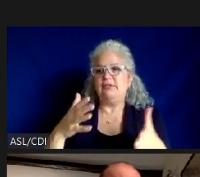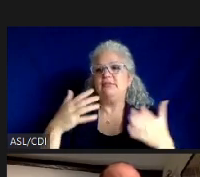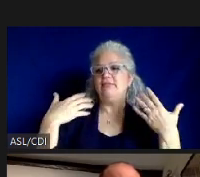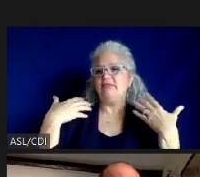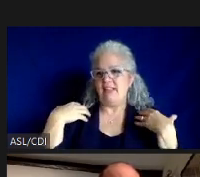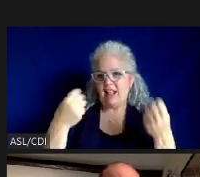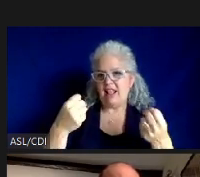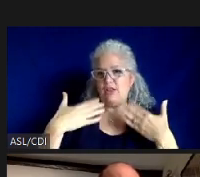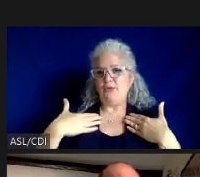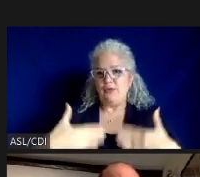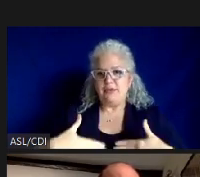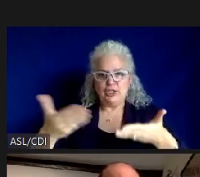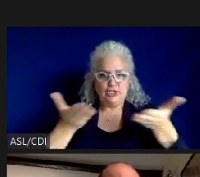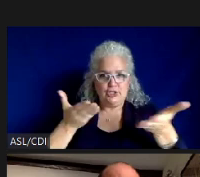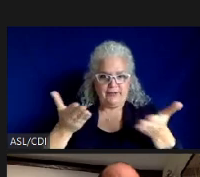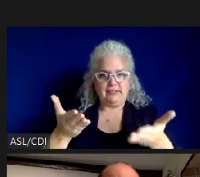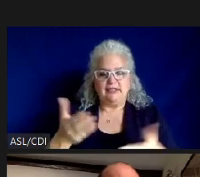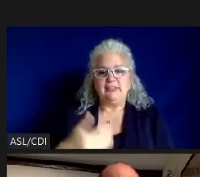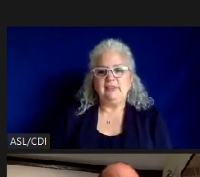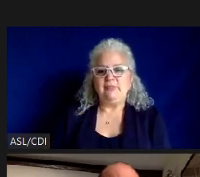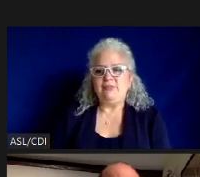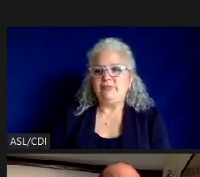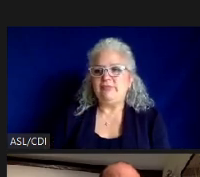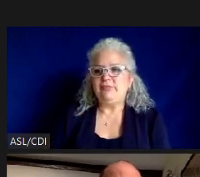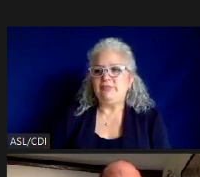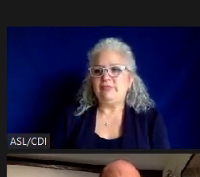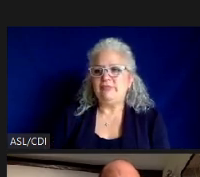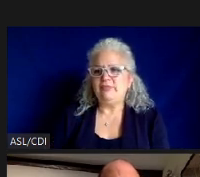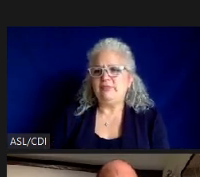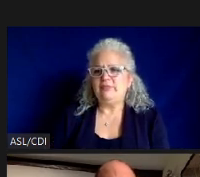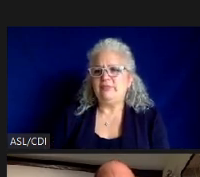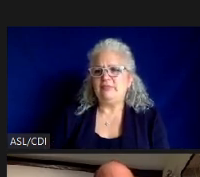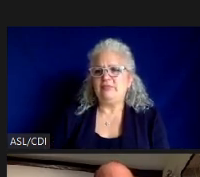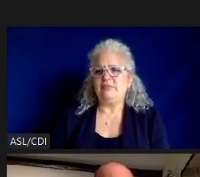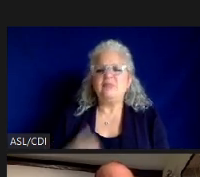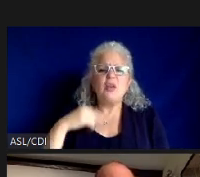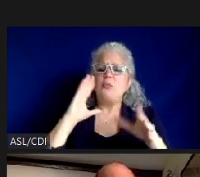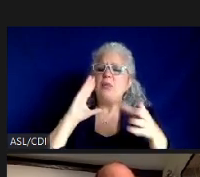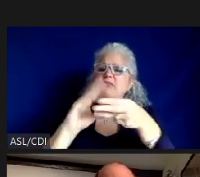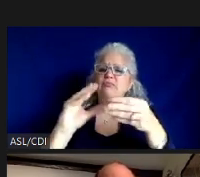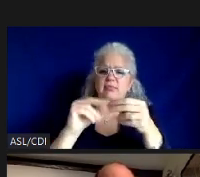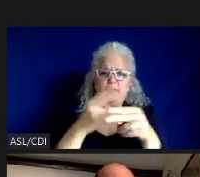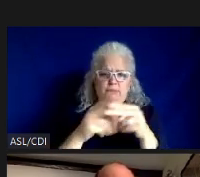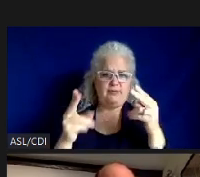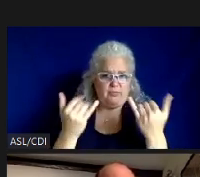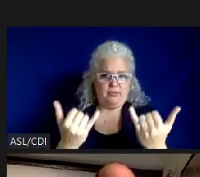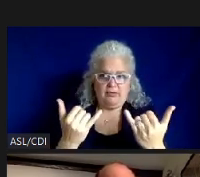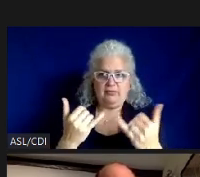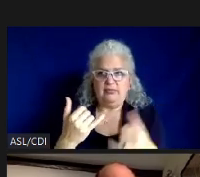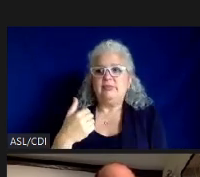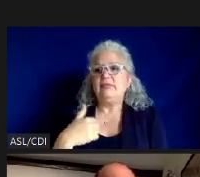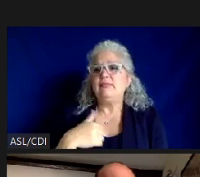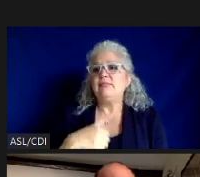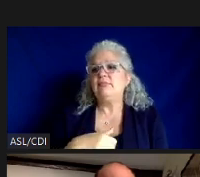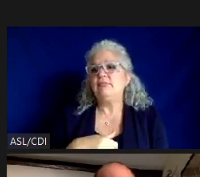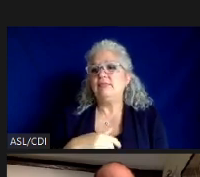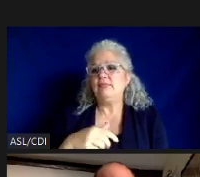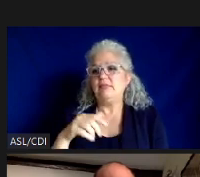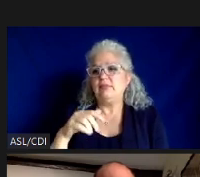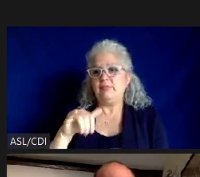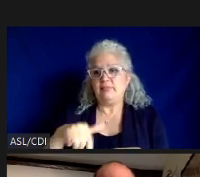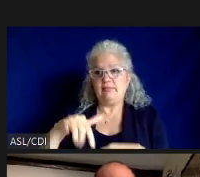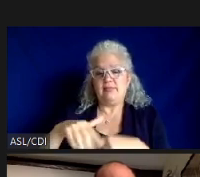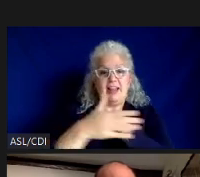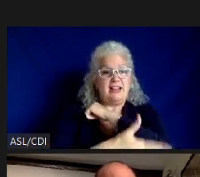brief comments. The challenges in our nation today and the toll of the pandemic on all of our